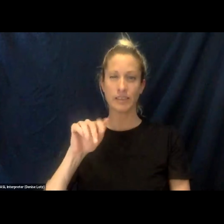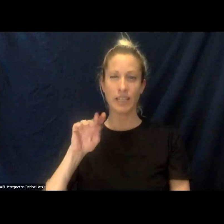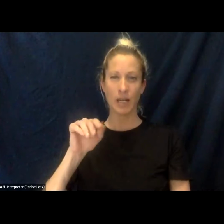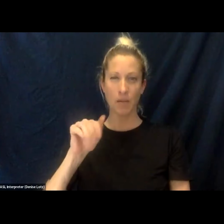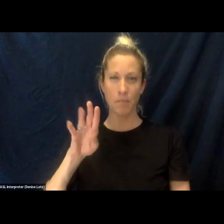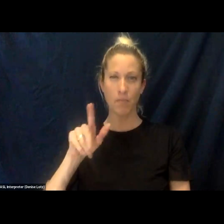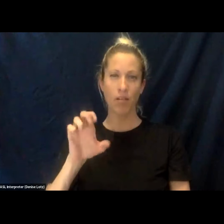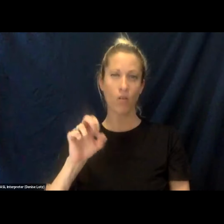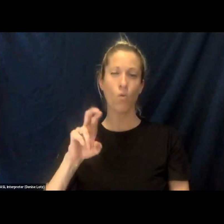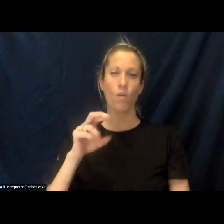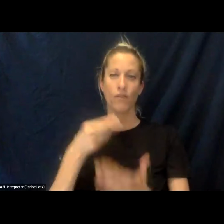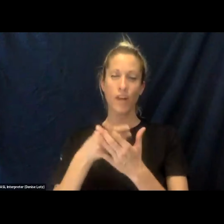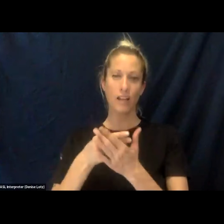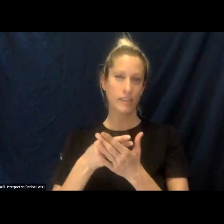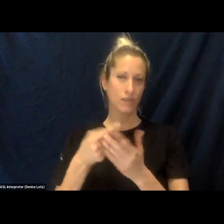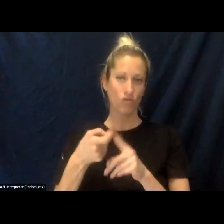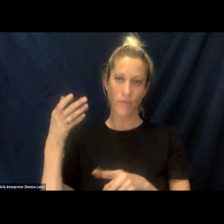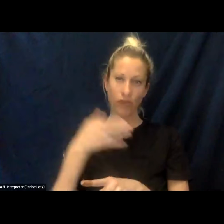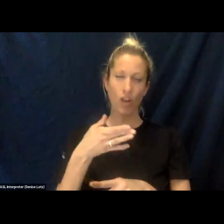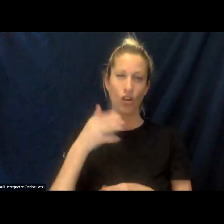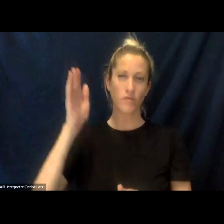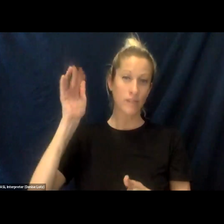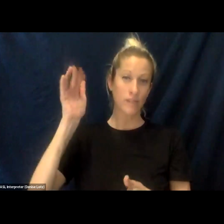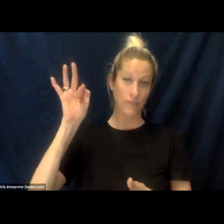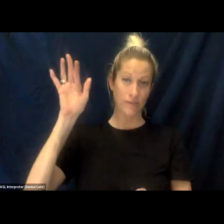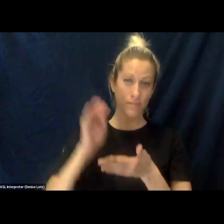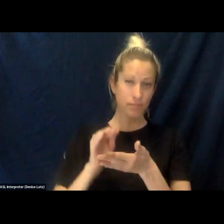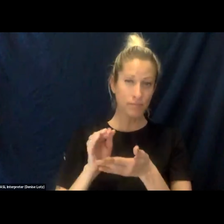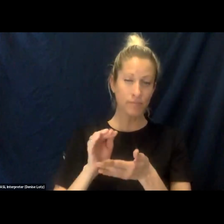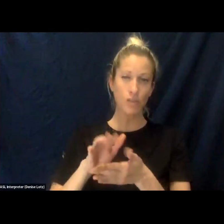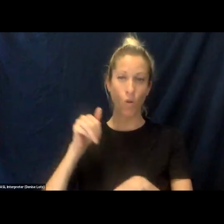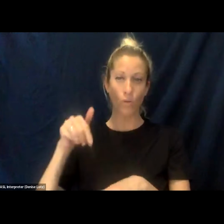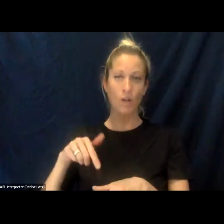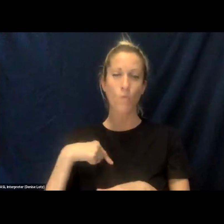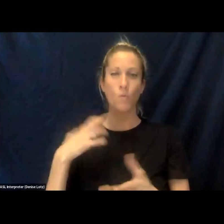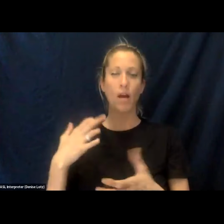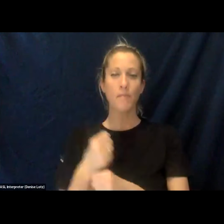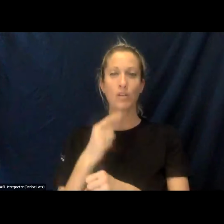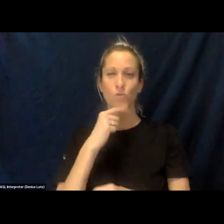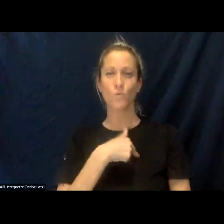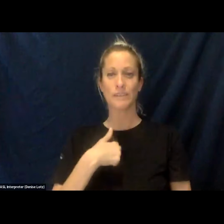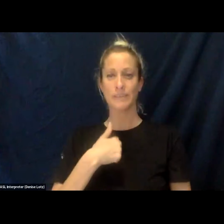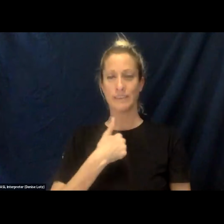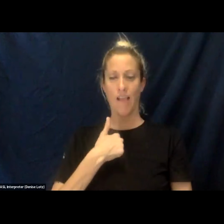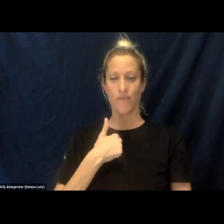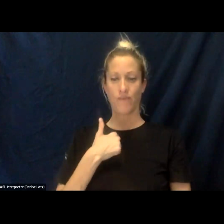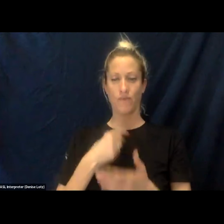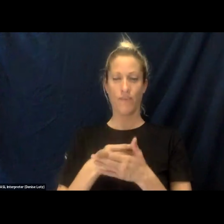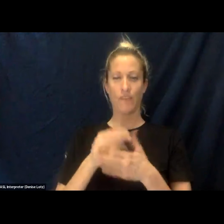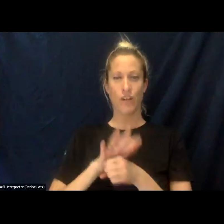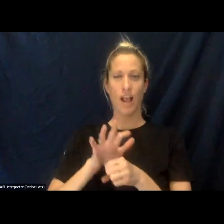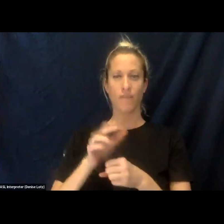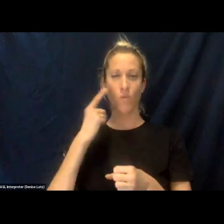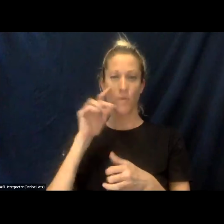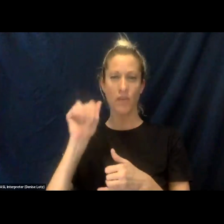philanthropic or funding like that slow down. We want to have the ability to be self-sufficient enough to be able to provide these services as well.